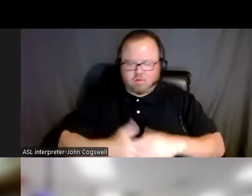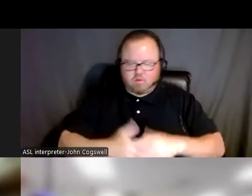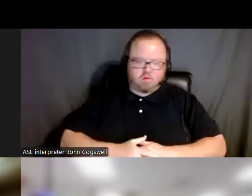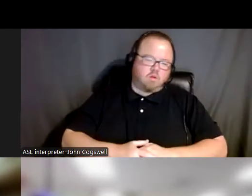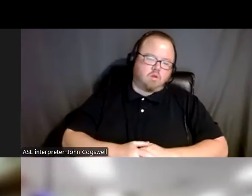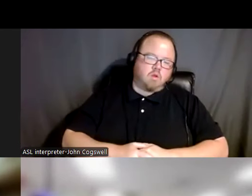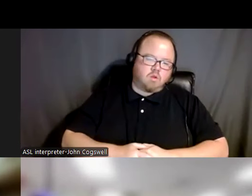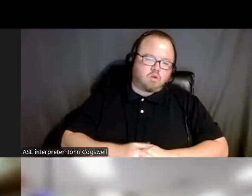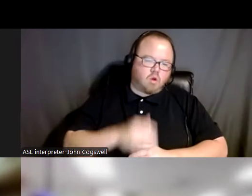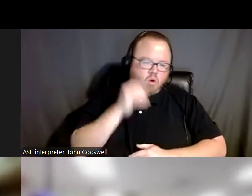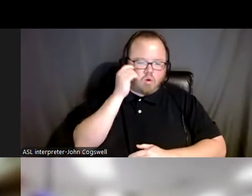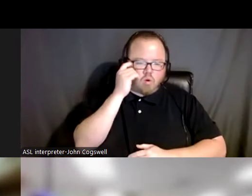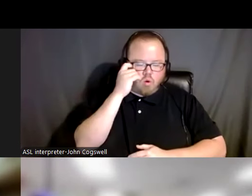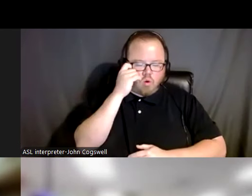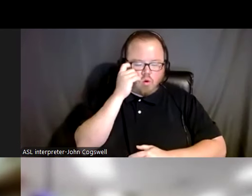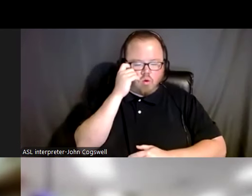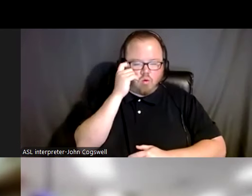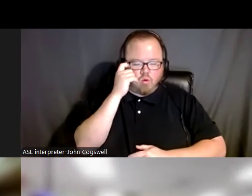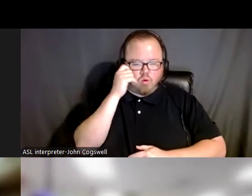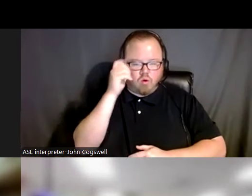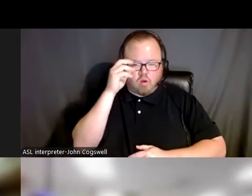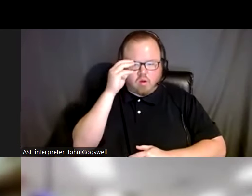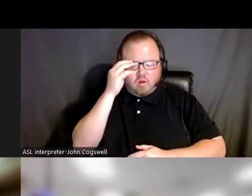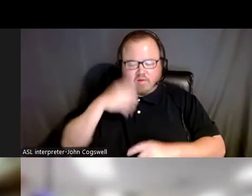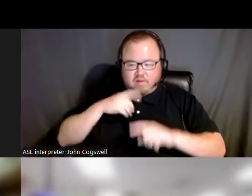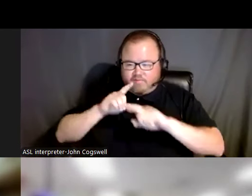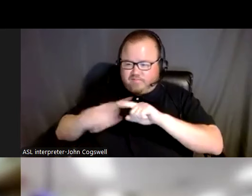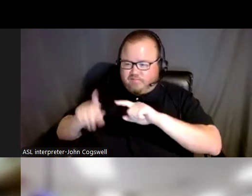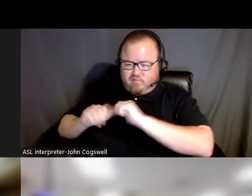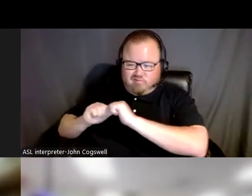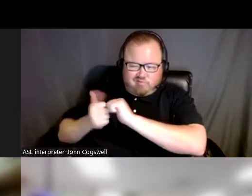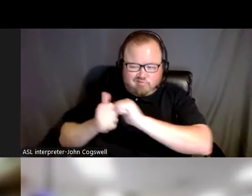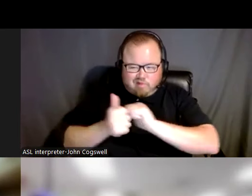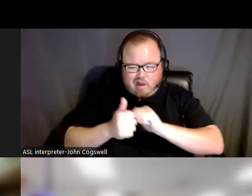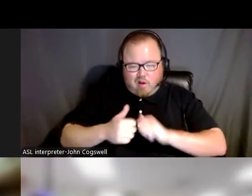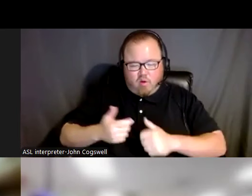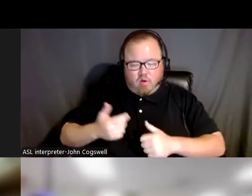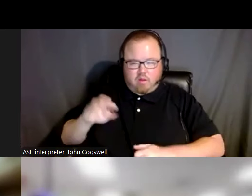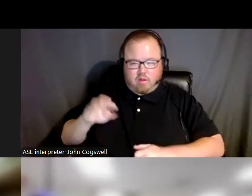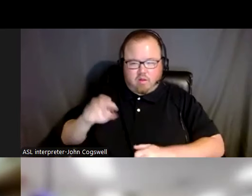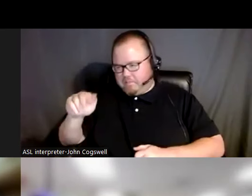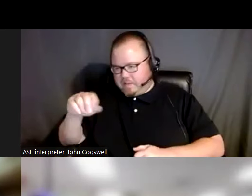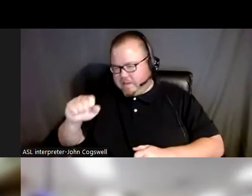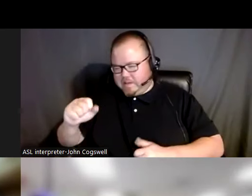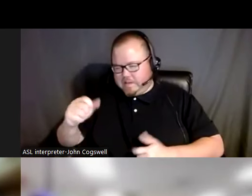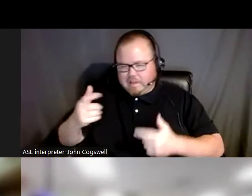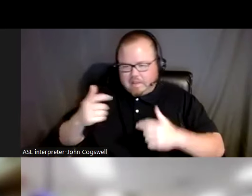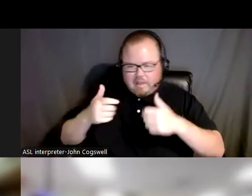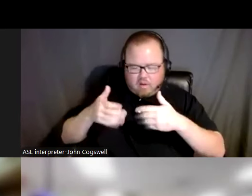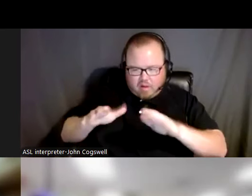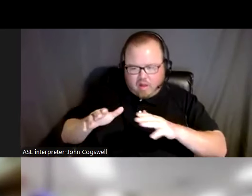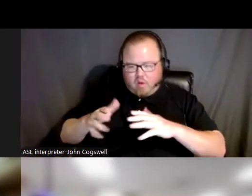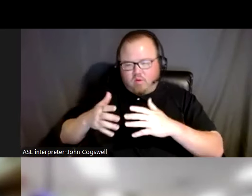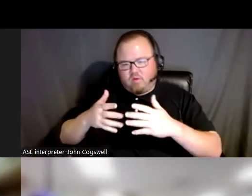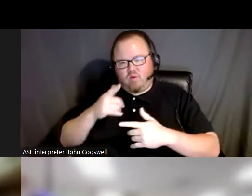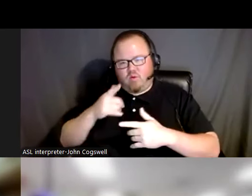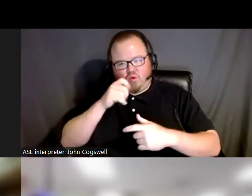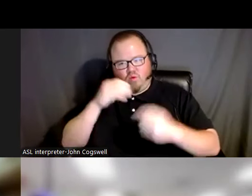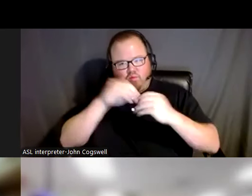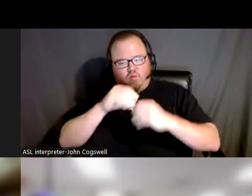But when it comes to different means and methods, a lot of times we assume that someone who chooses a more lethal